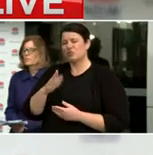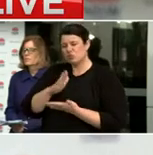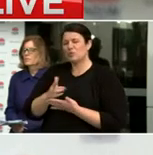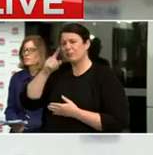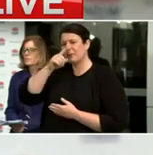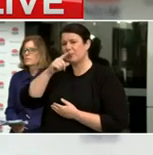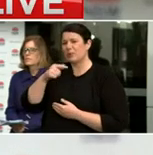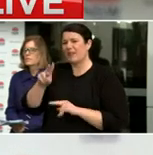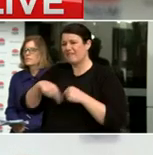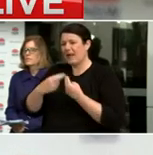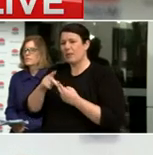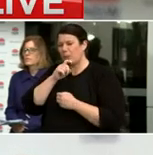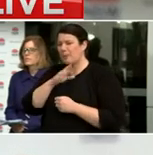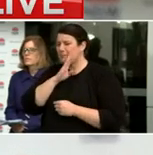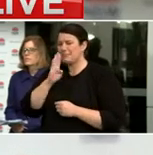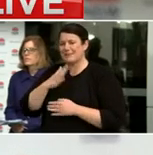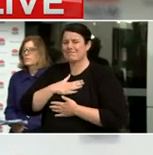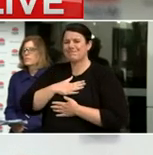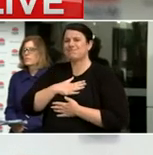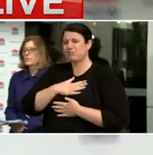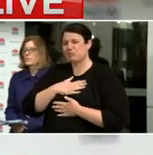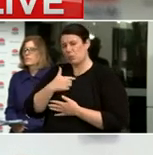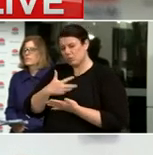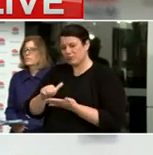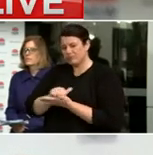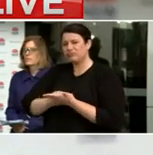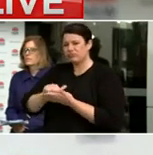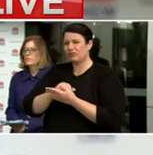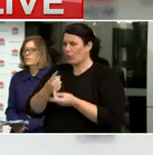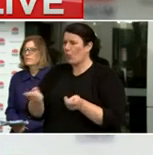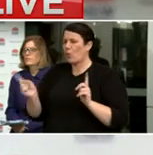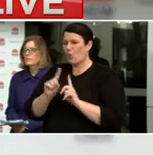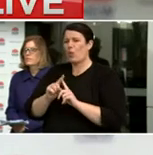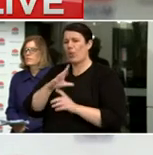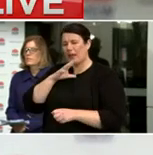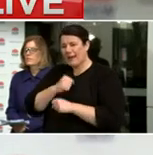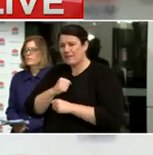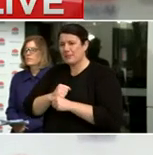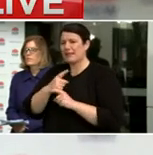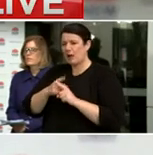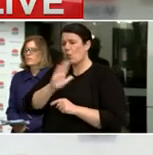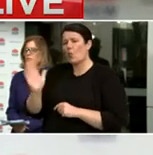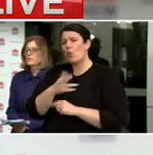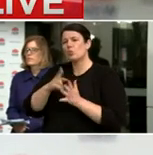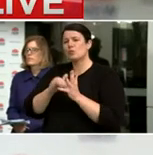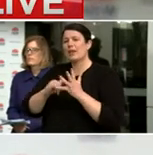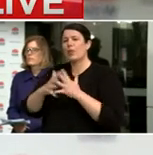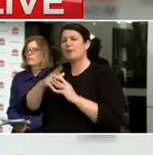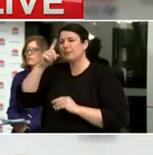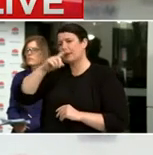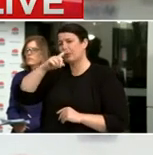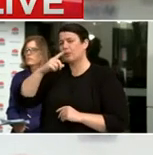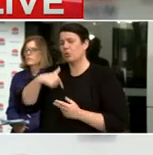on behalf of all of the community of New South Wales, and on behalf of the government and all involved,